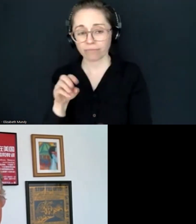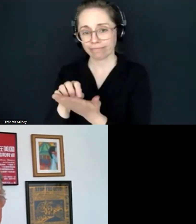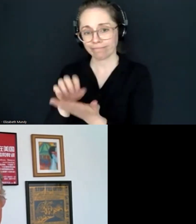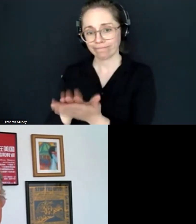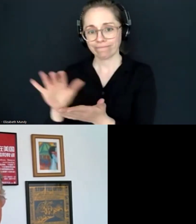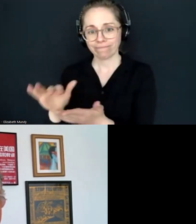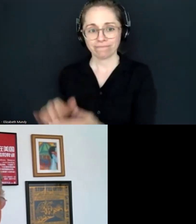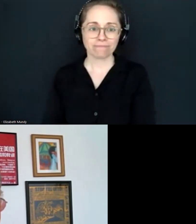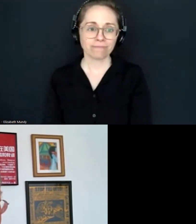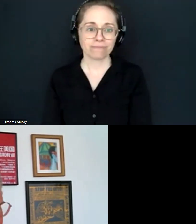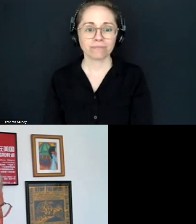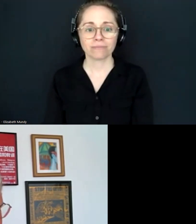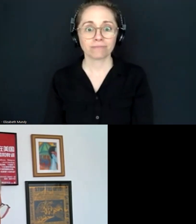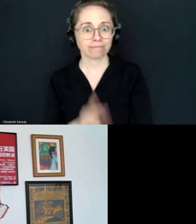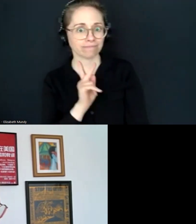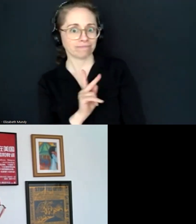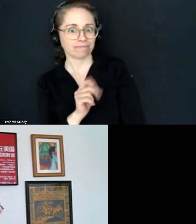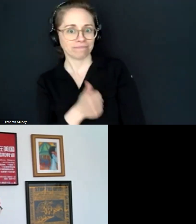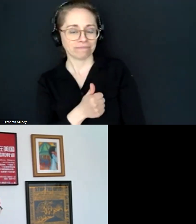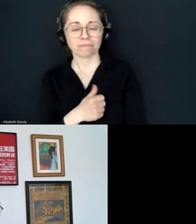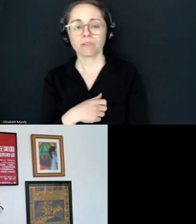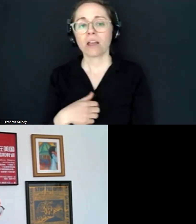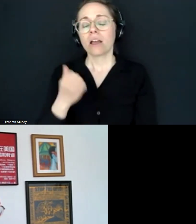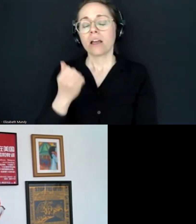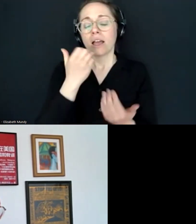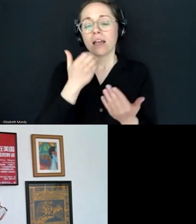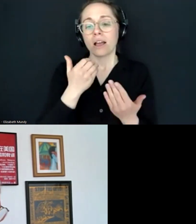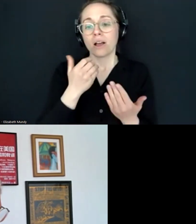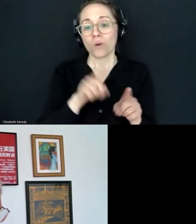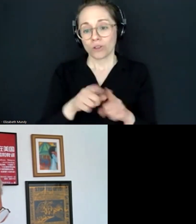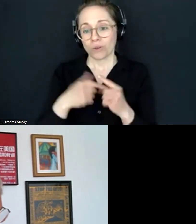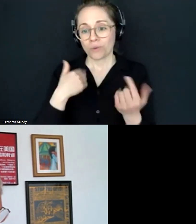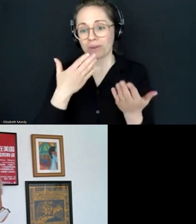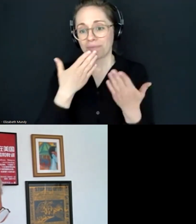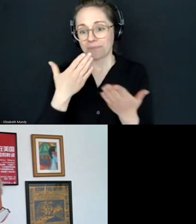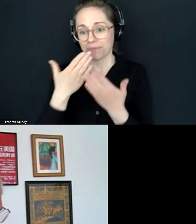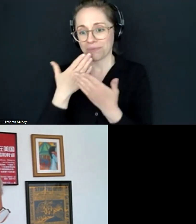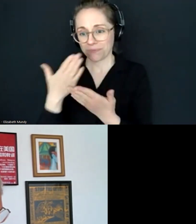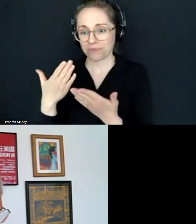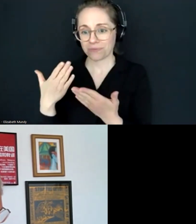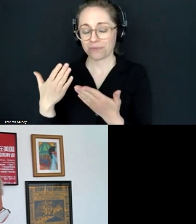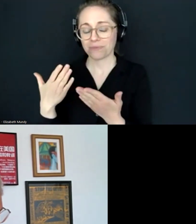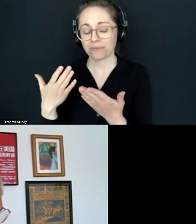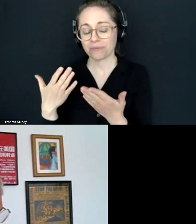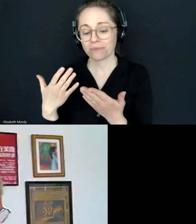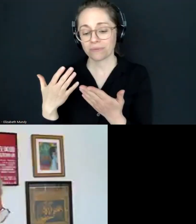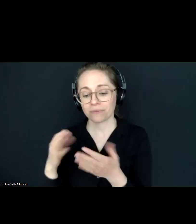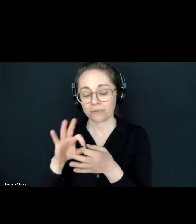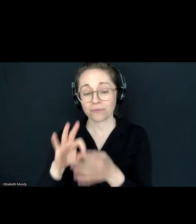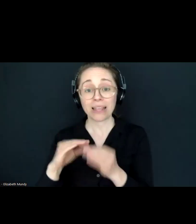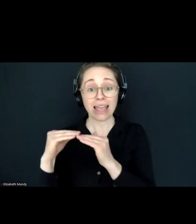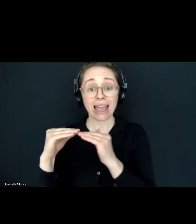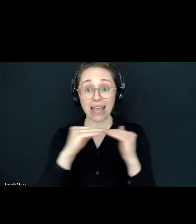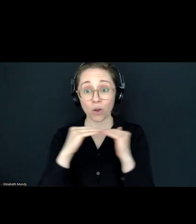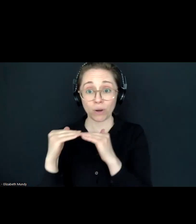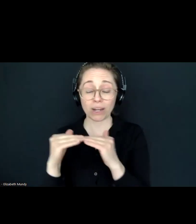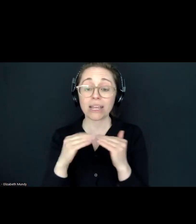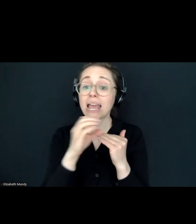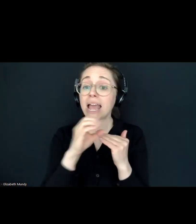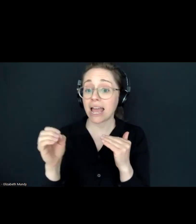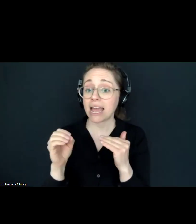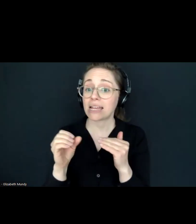you to all of you, but particularly the comments that Eric made around equity and really needing to continue to anchor